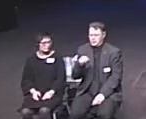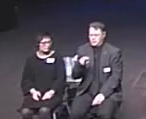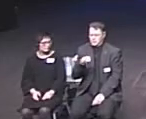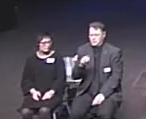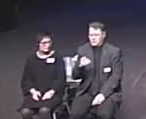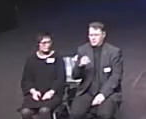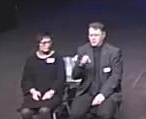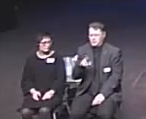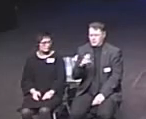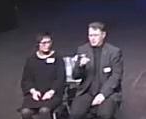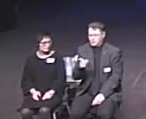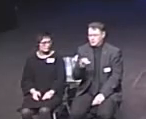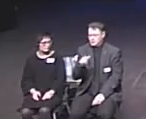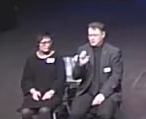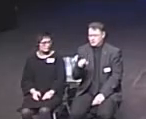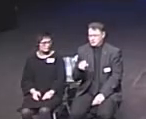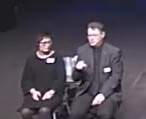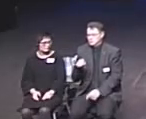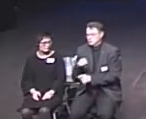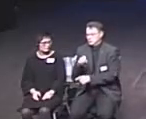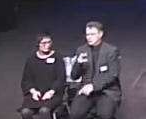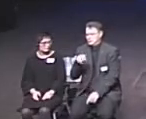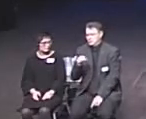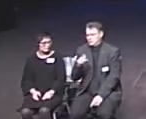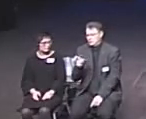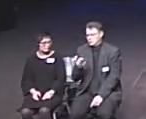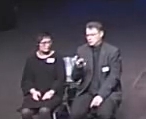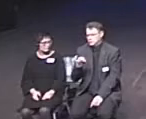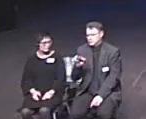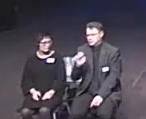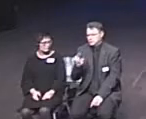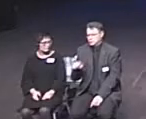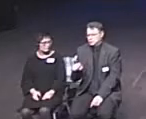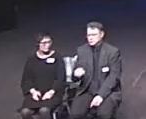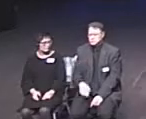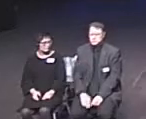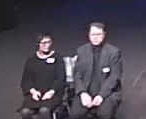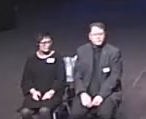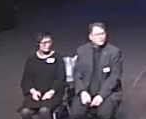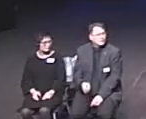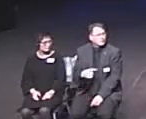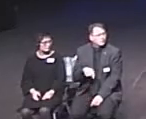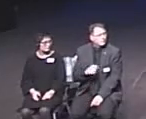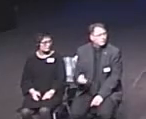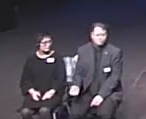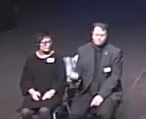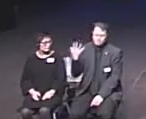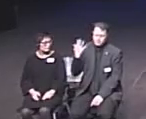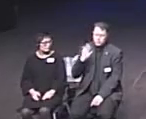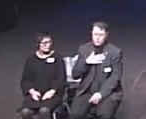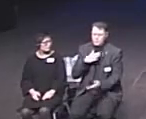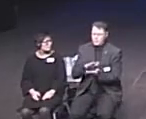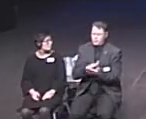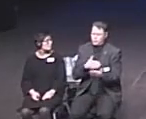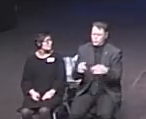Gisslén. Hi, I'm Eva Gustafson. Yeah, and this is our place where